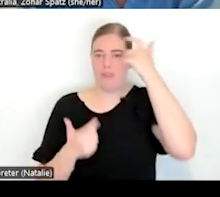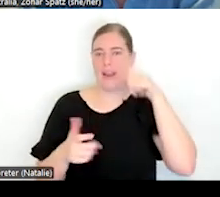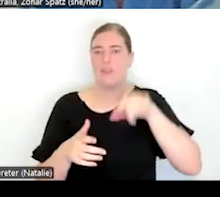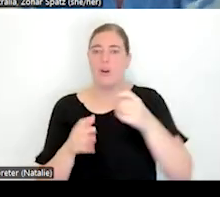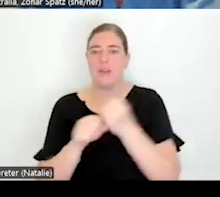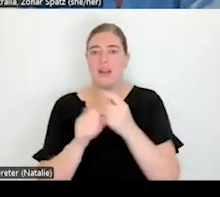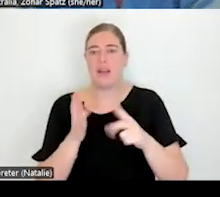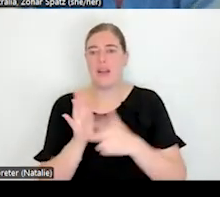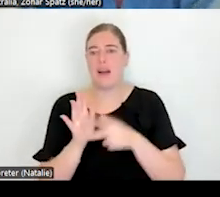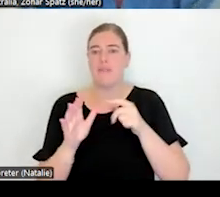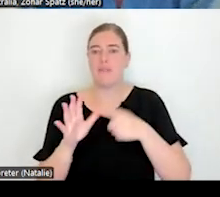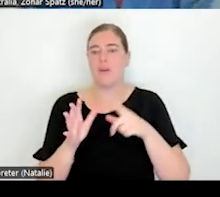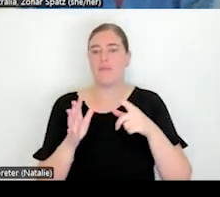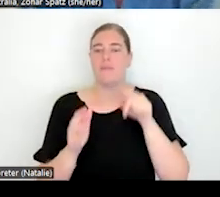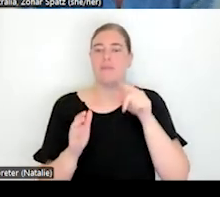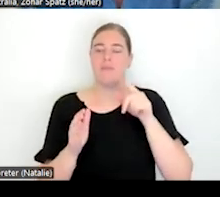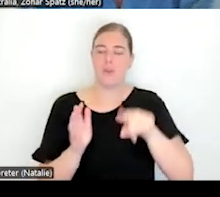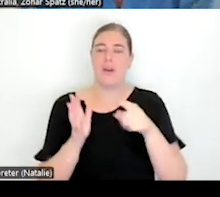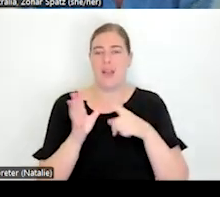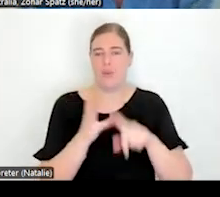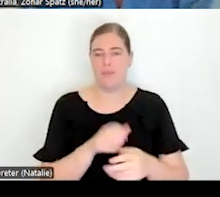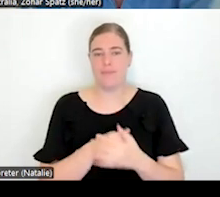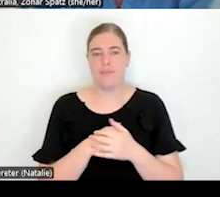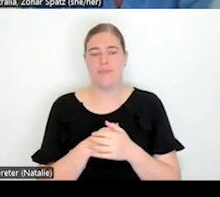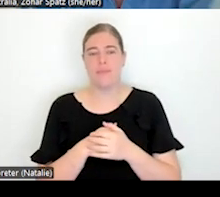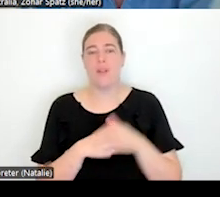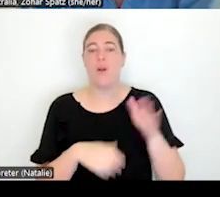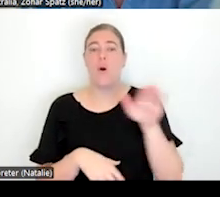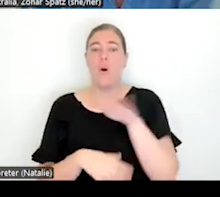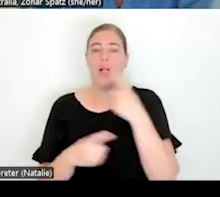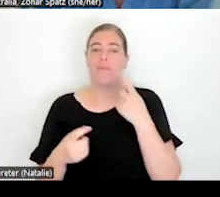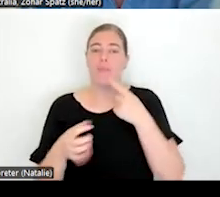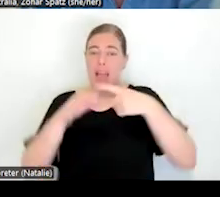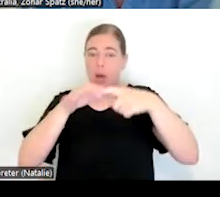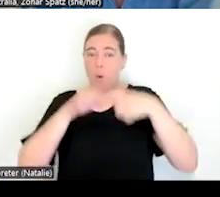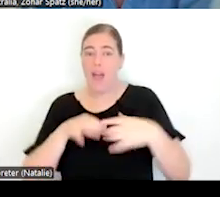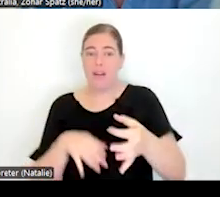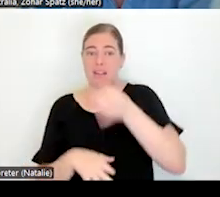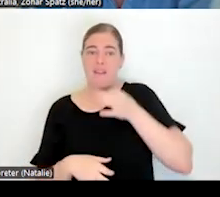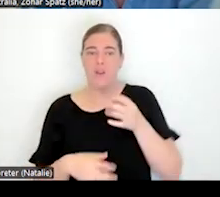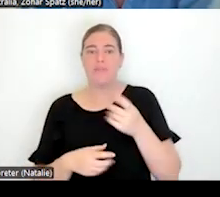www.creative.gov.au. All inquiries regarding the request for tenders must be emailed to